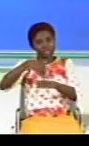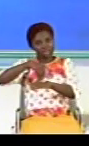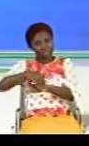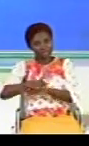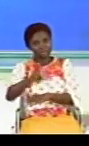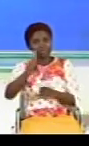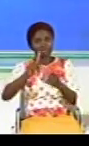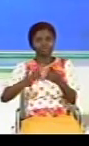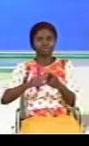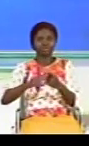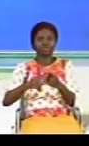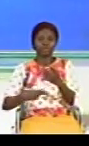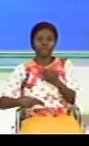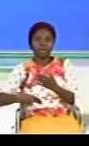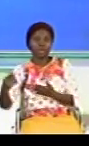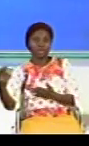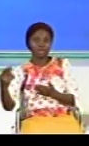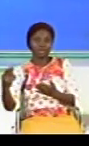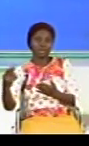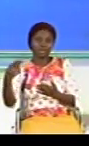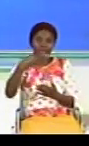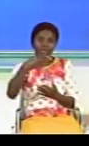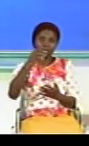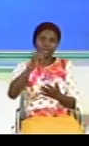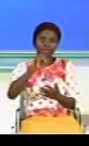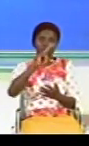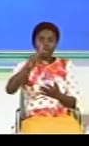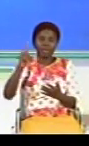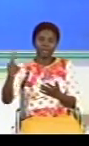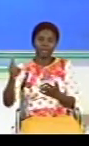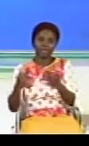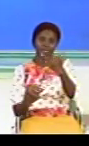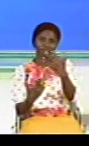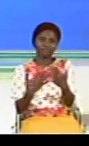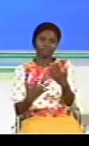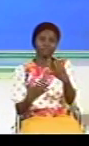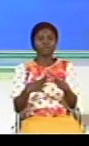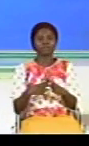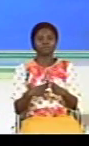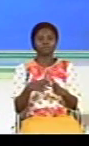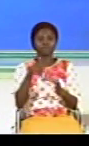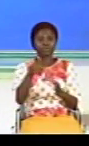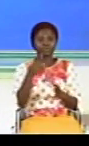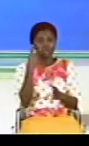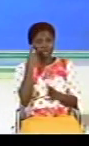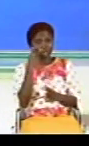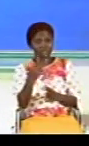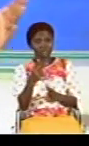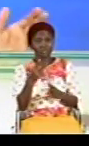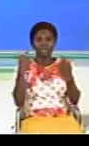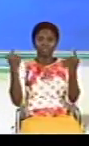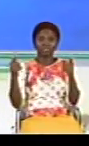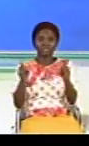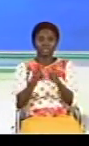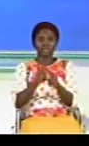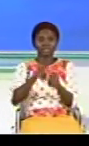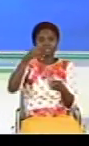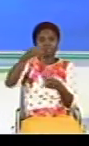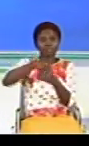see sin as poison presented as sweet